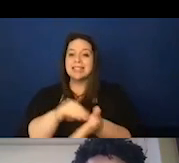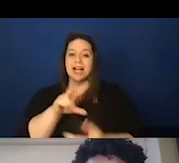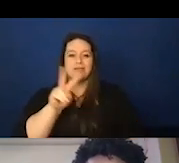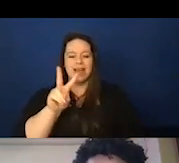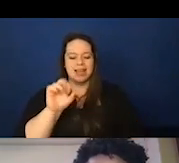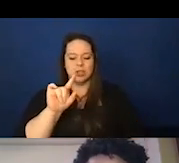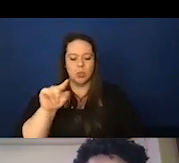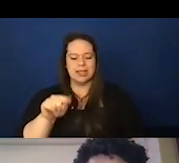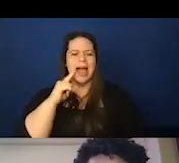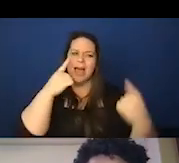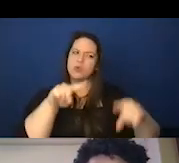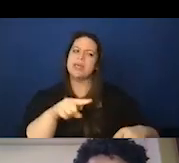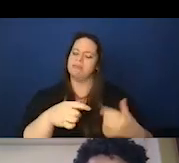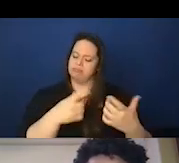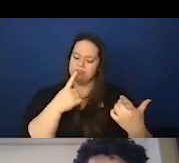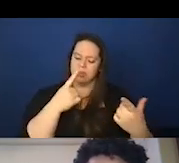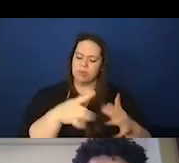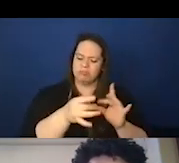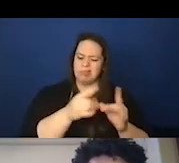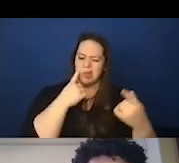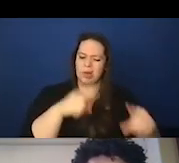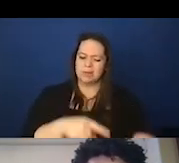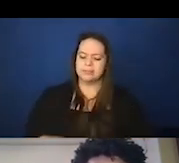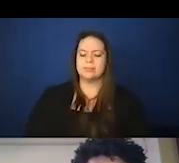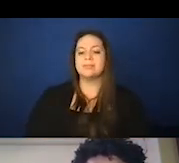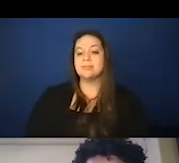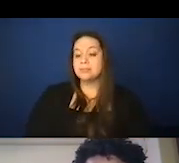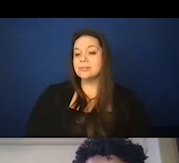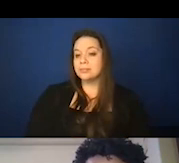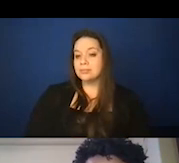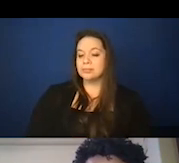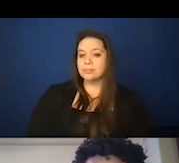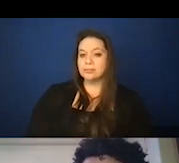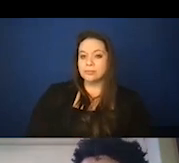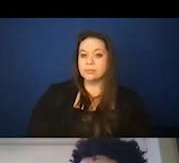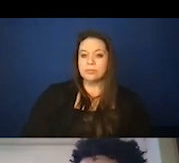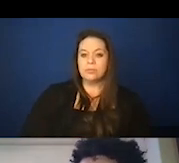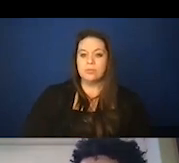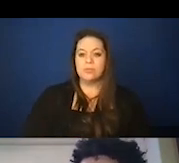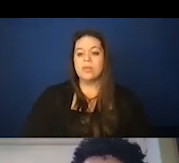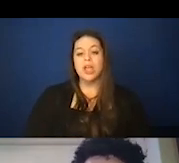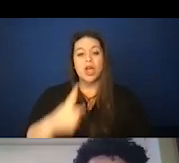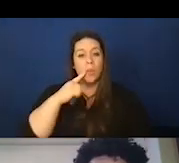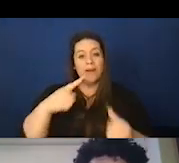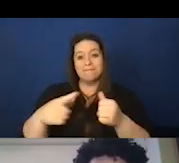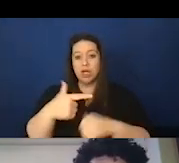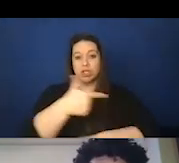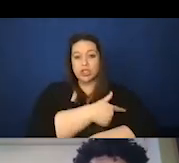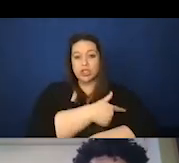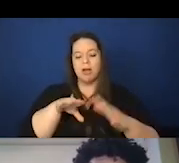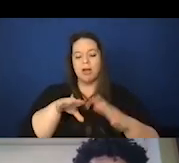remember, when we give that first shot, we could build a lot of what we call IgM antibodies. So these cells are